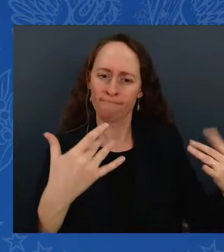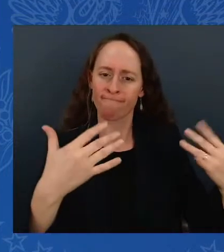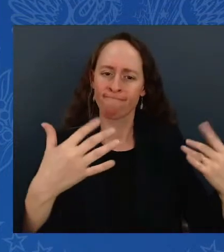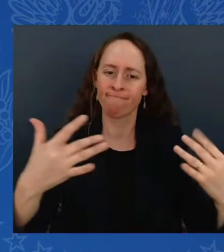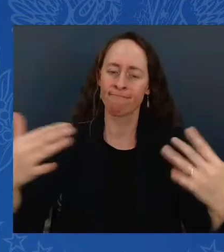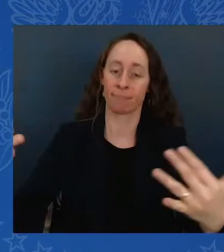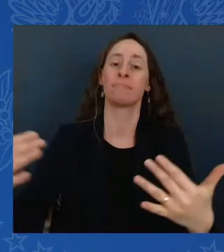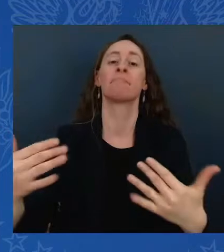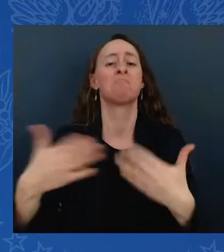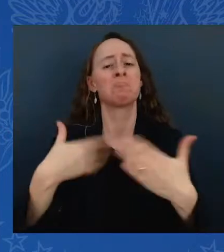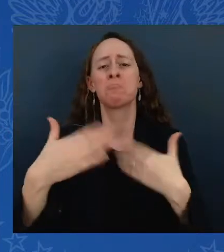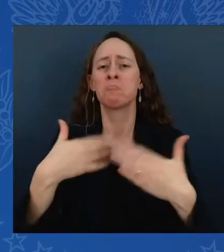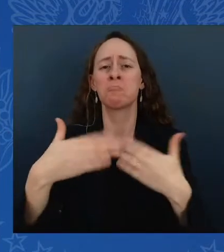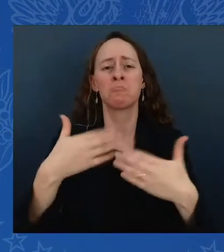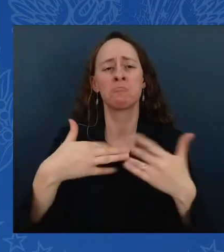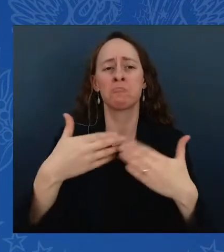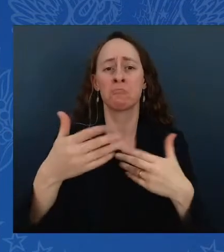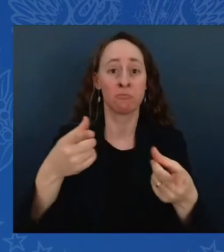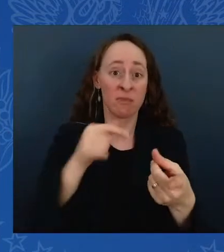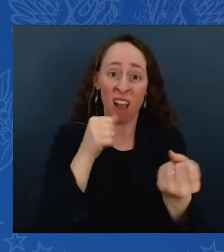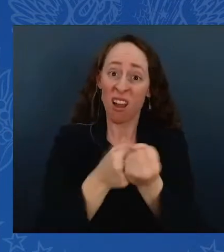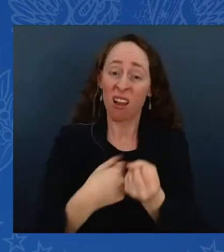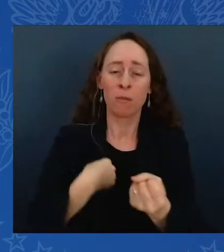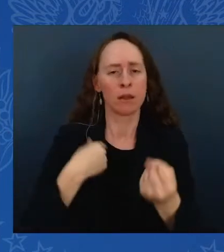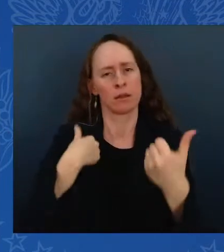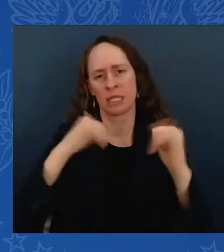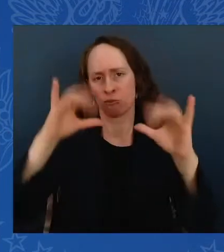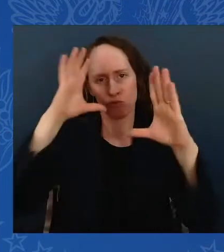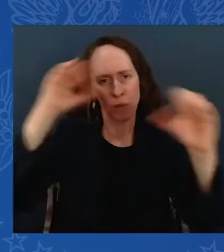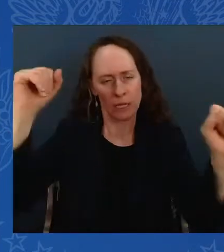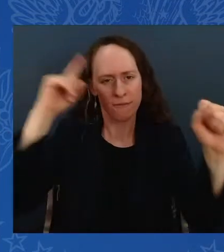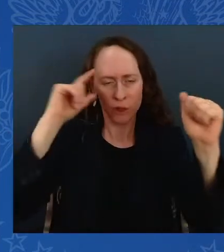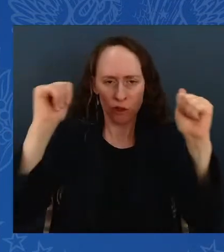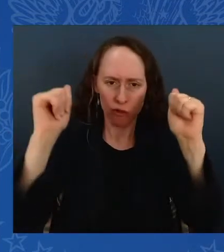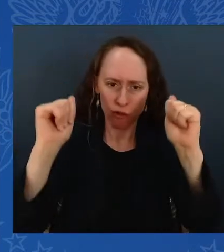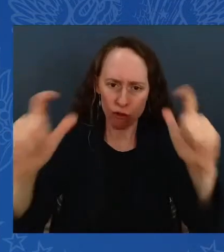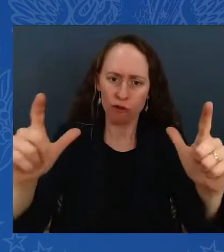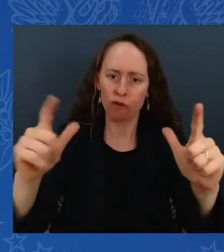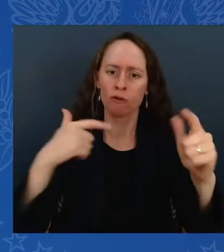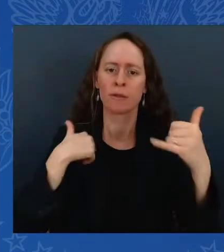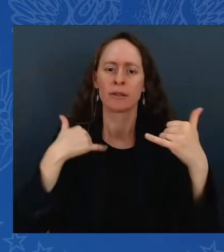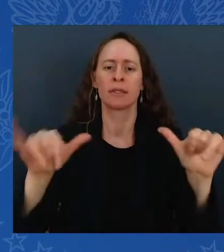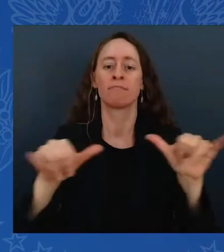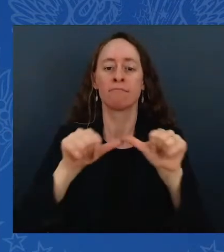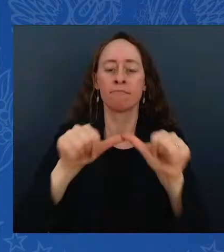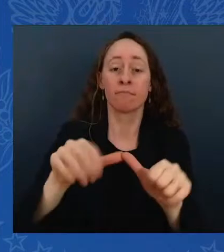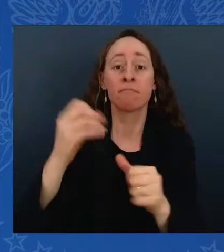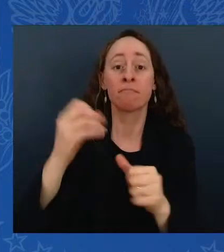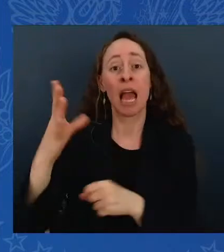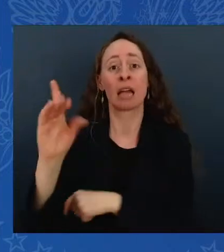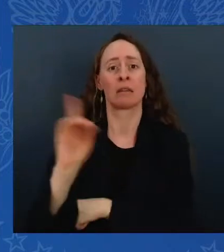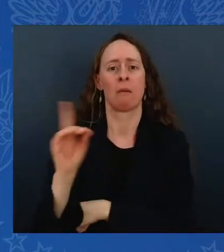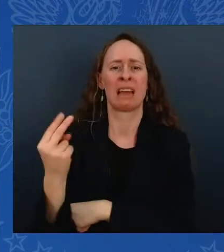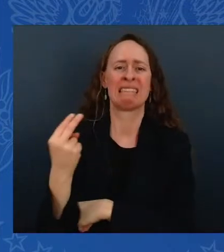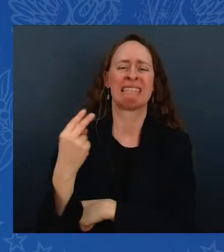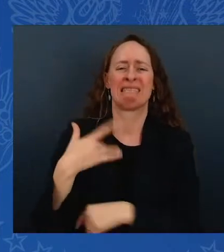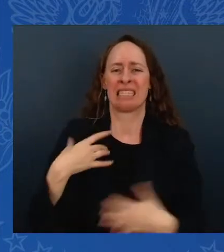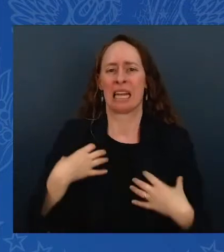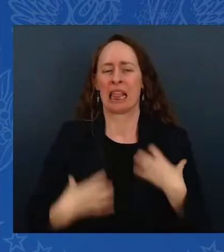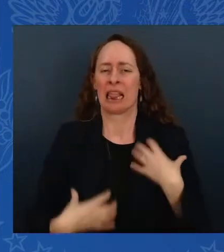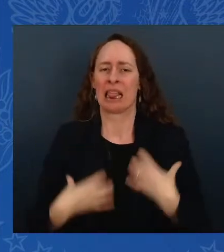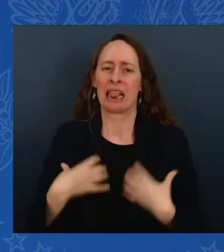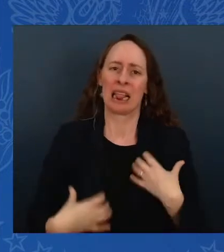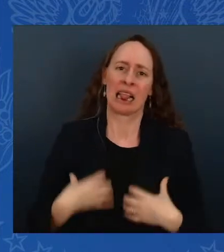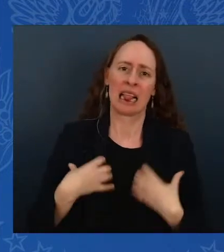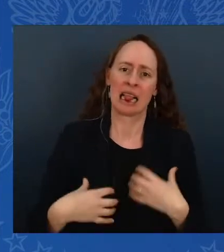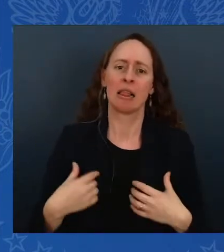lot of Democrats very angry because studies show that I signed the laws I signed actually delivered more benefits to red states